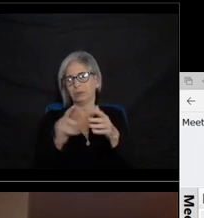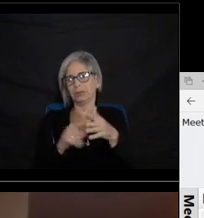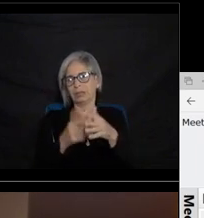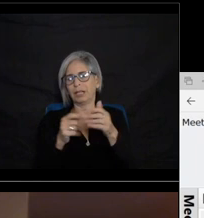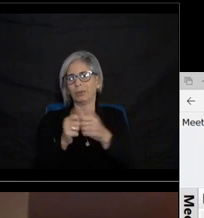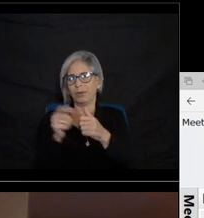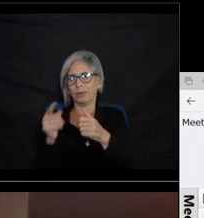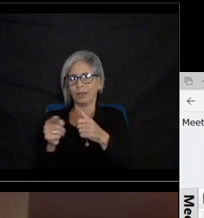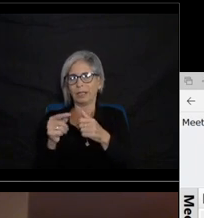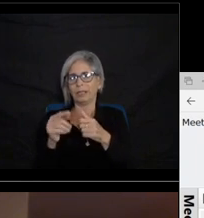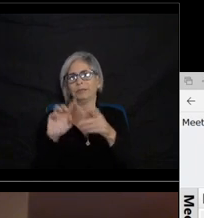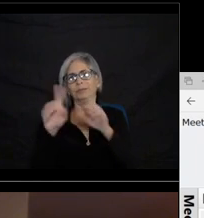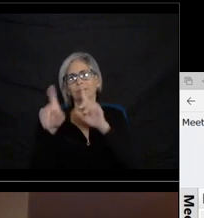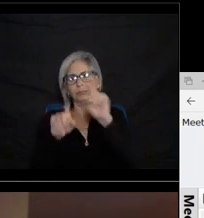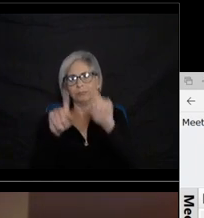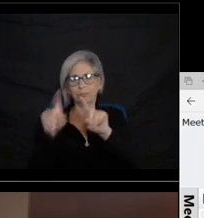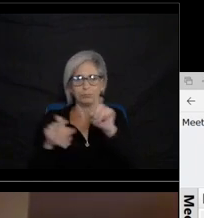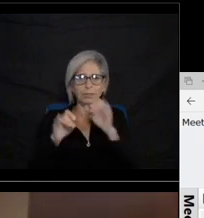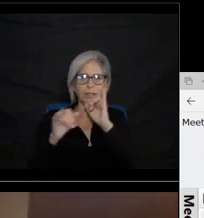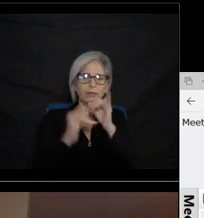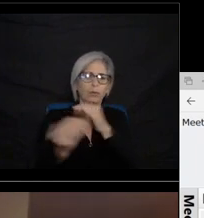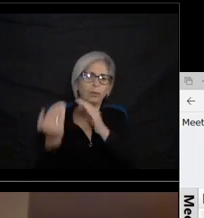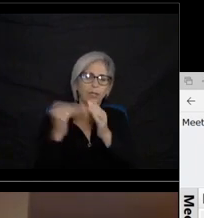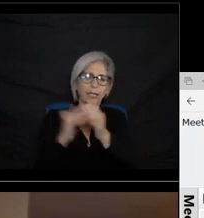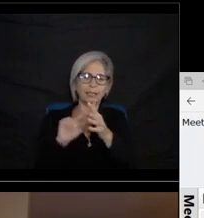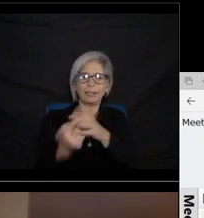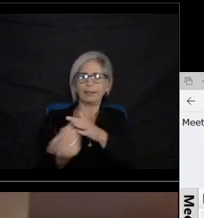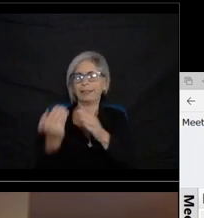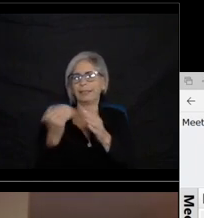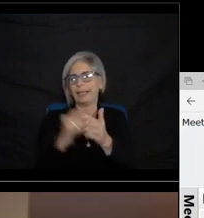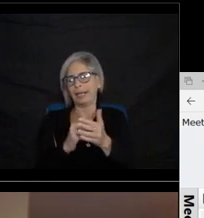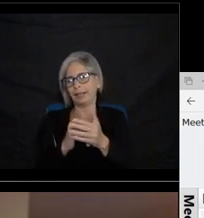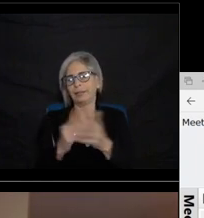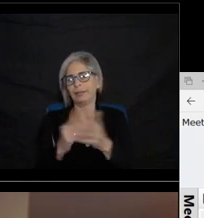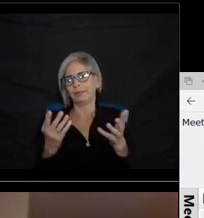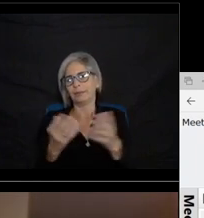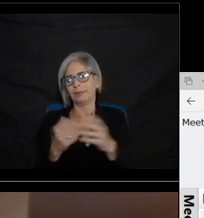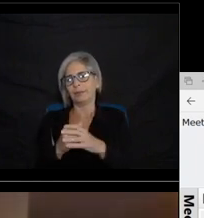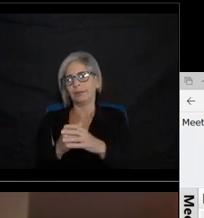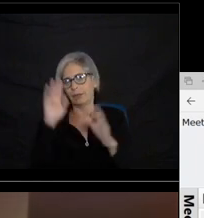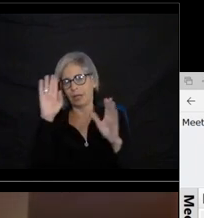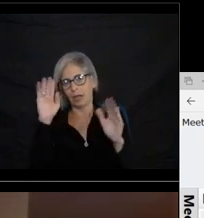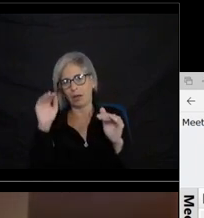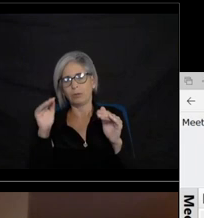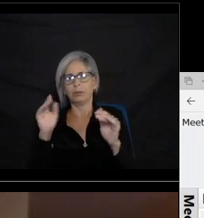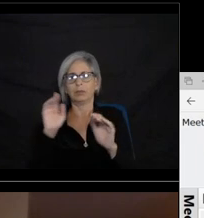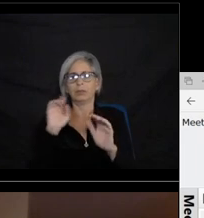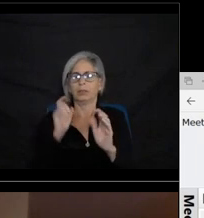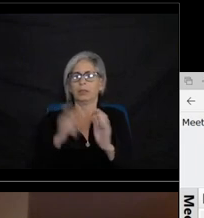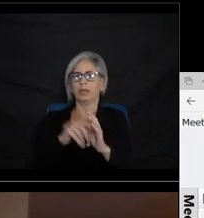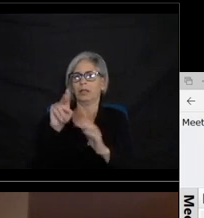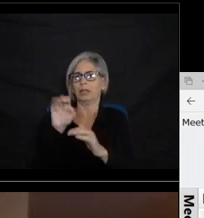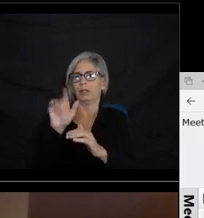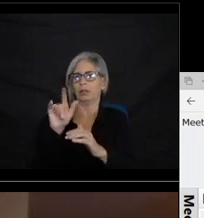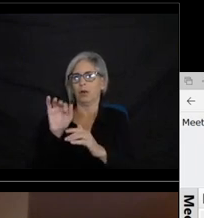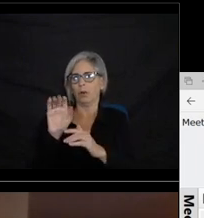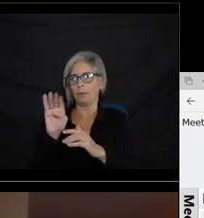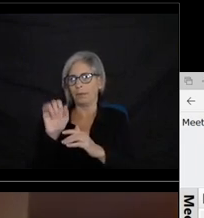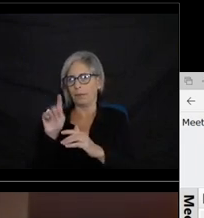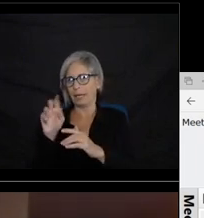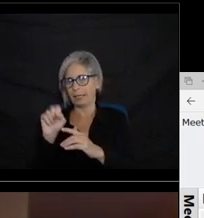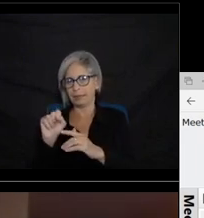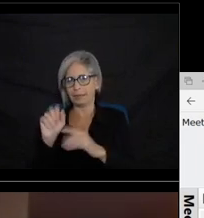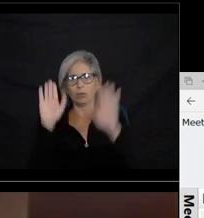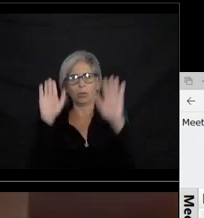the candidates and go from there. I also want to give a quick shout out to Nicole Blanks. She's our public art assistant, and she has done a